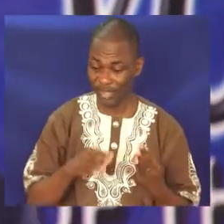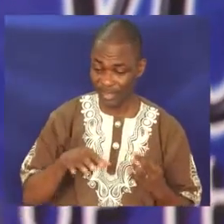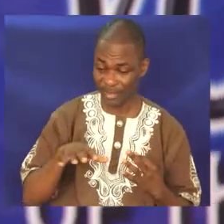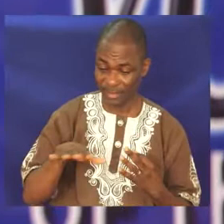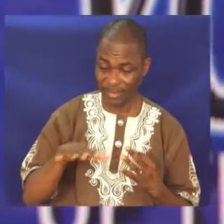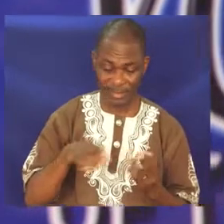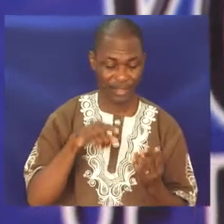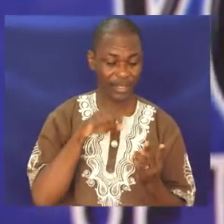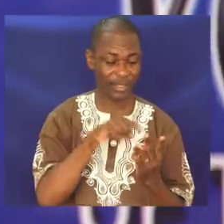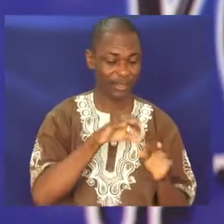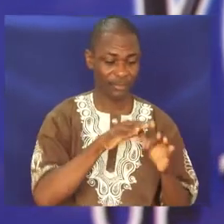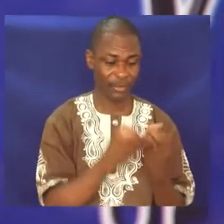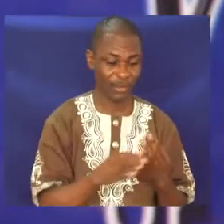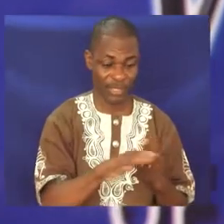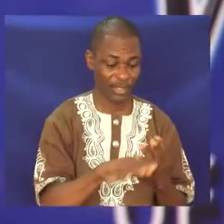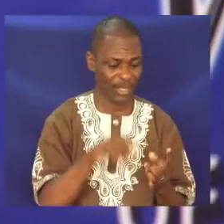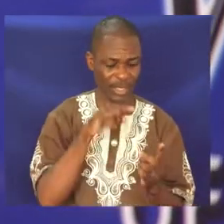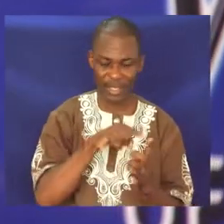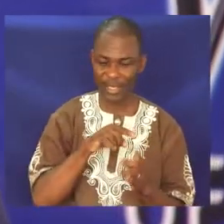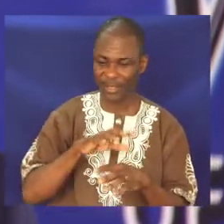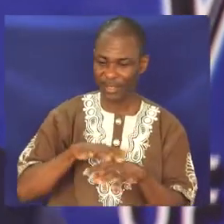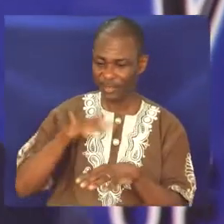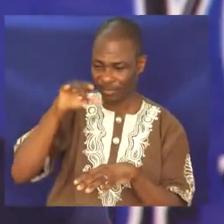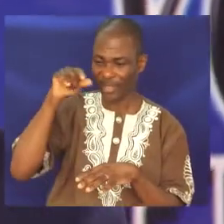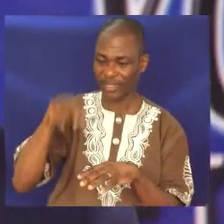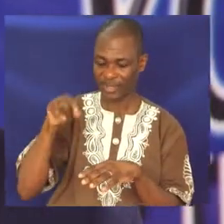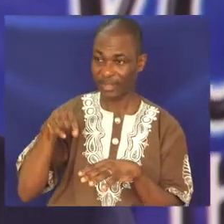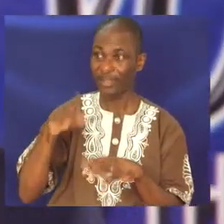unnim sa eye animonyam hye adima Dr. Baumia na busua